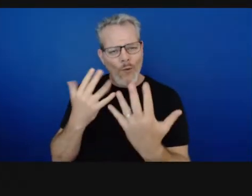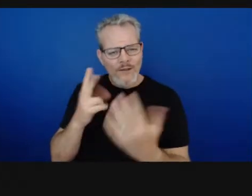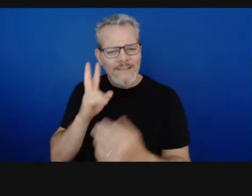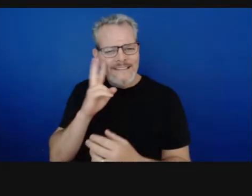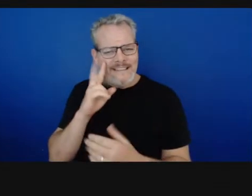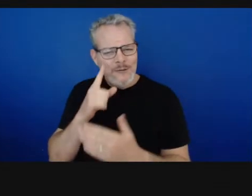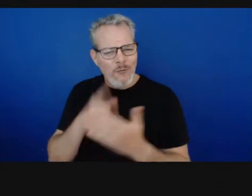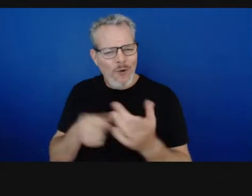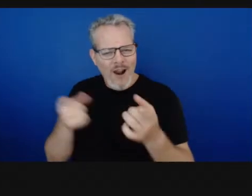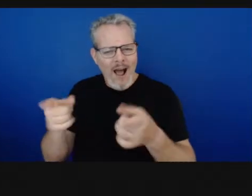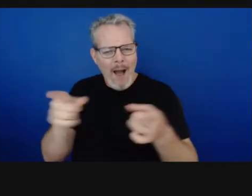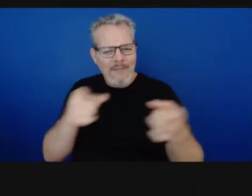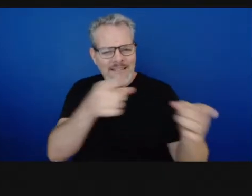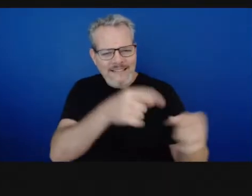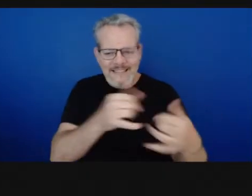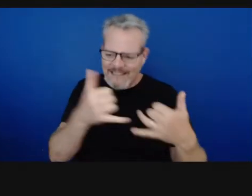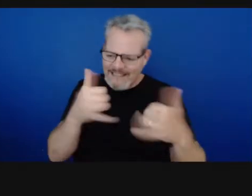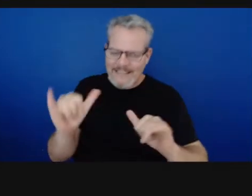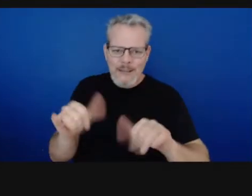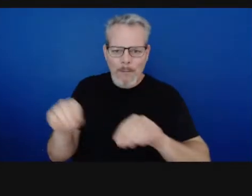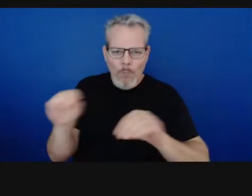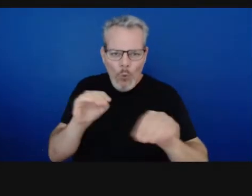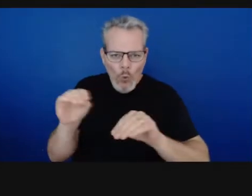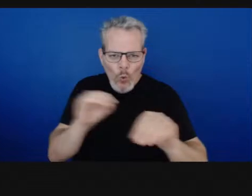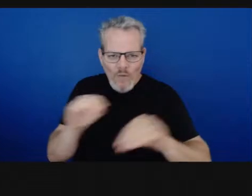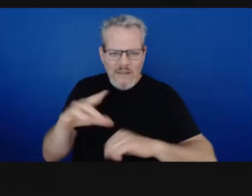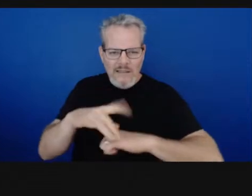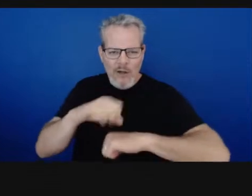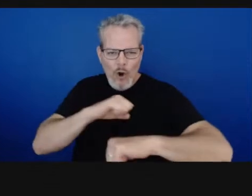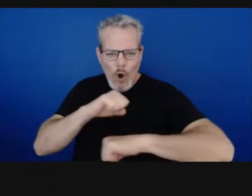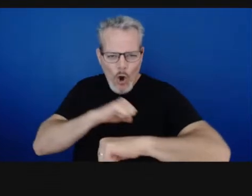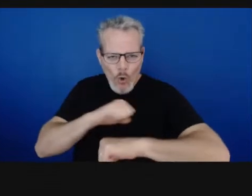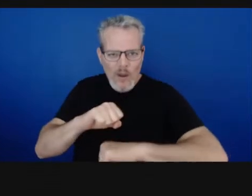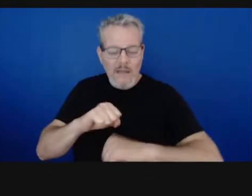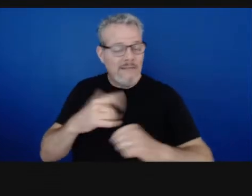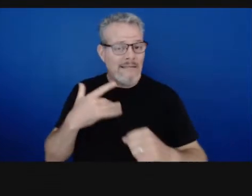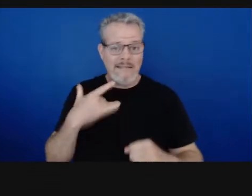rumbling and let us know it's still active. More or less the same, huh?